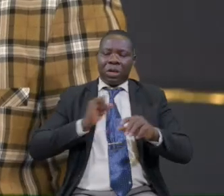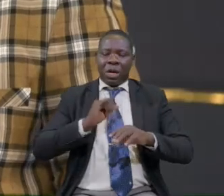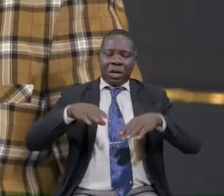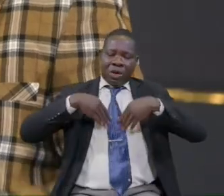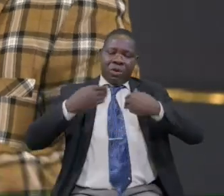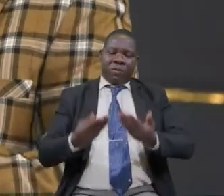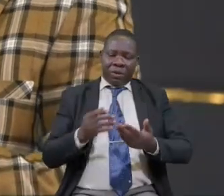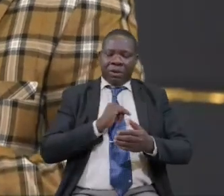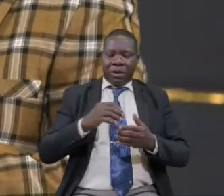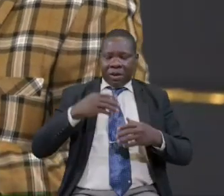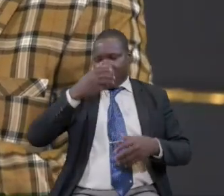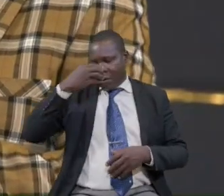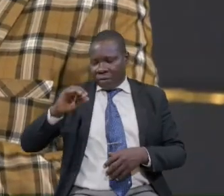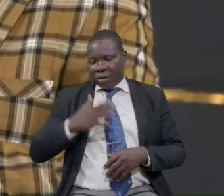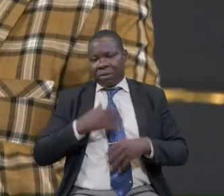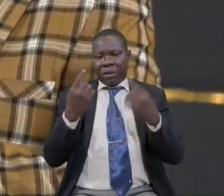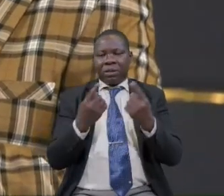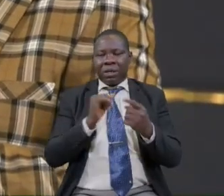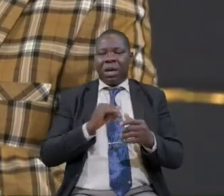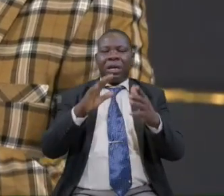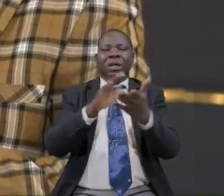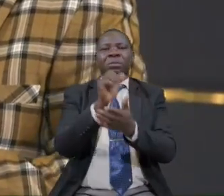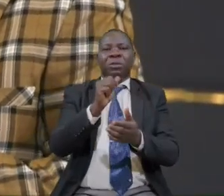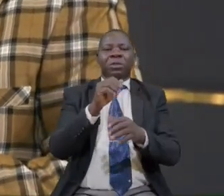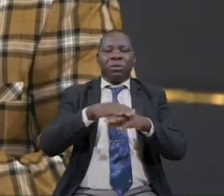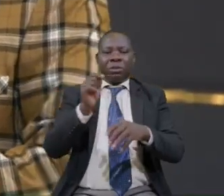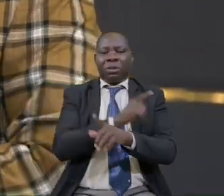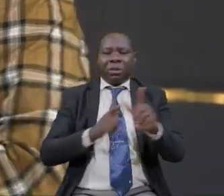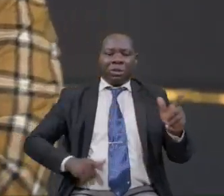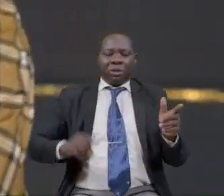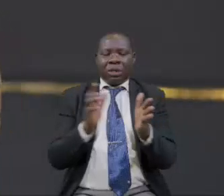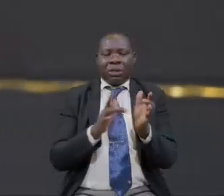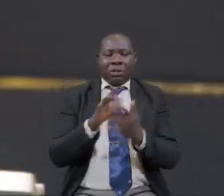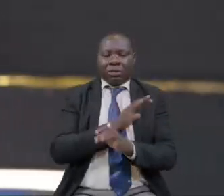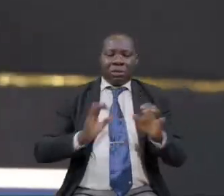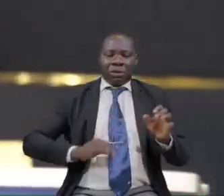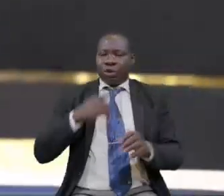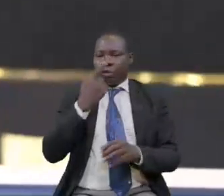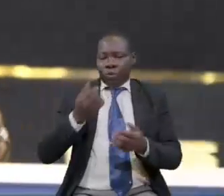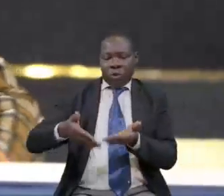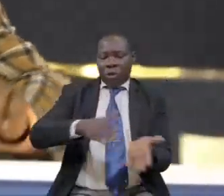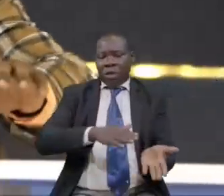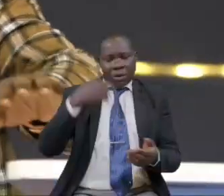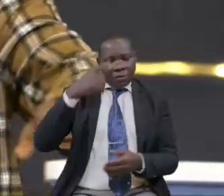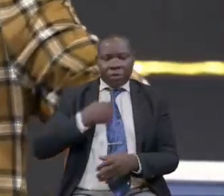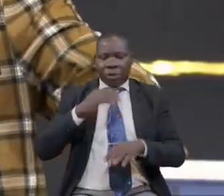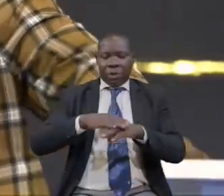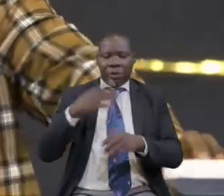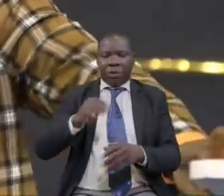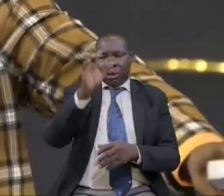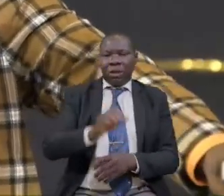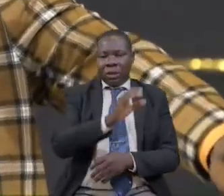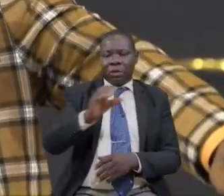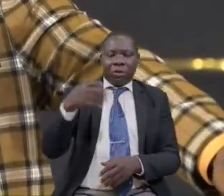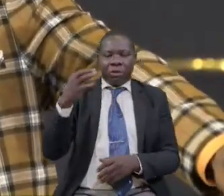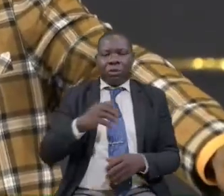sin. I believe on the Lord Jesus Christ who died for me on the cross of Calvary.